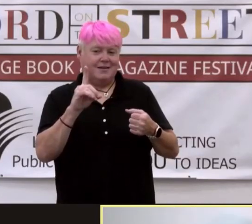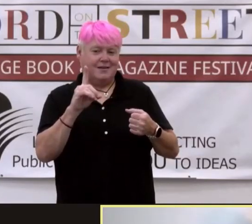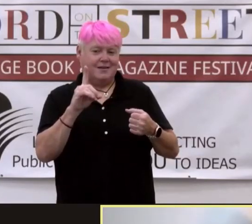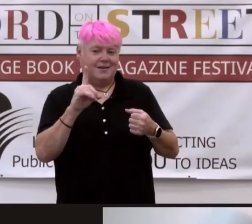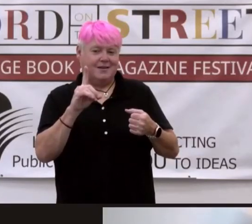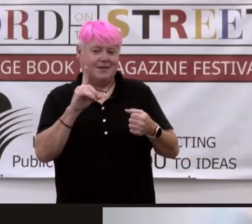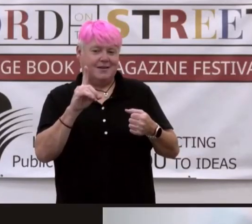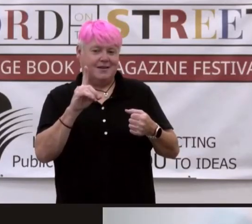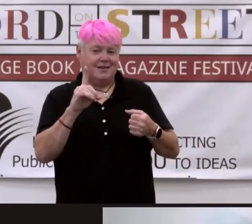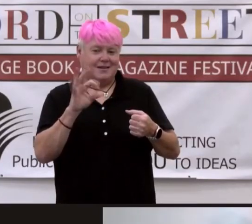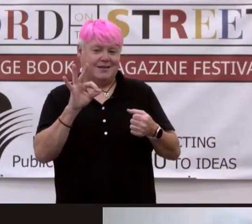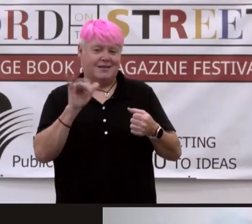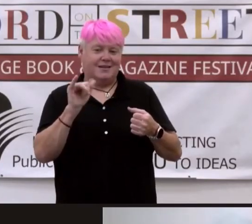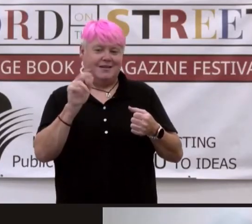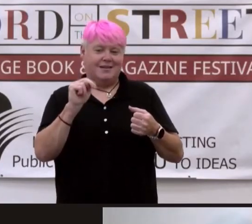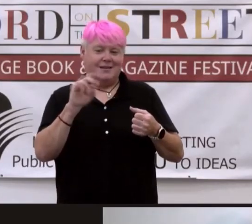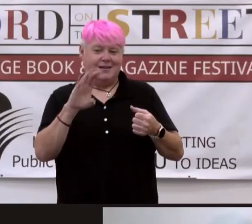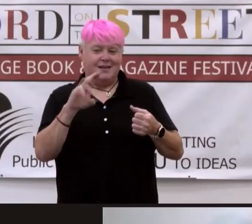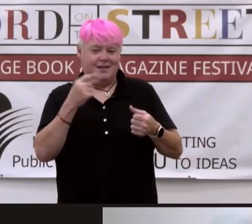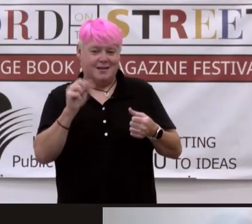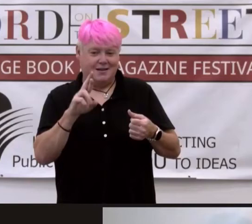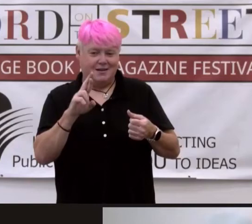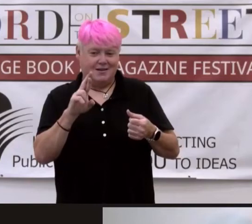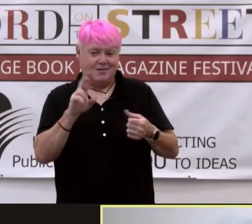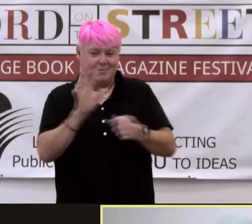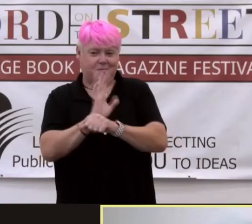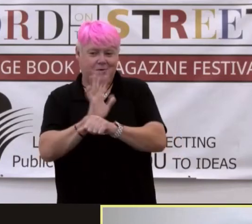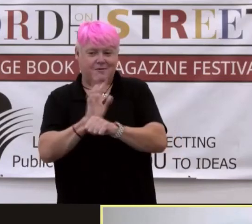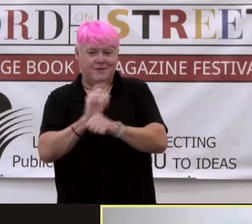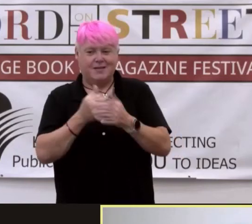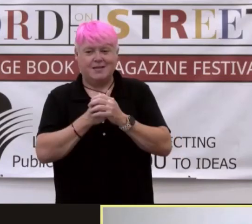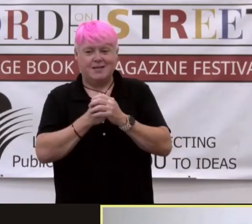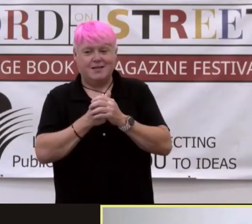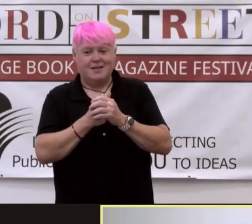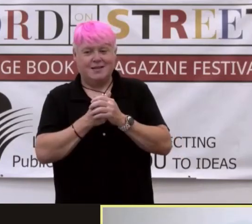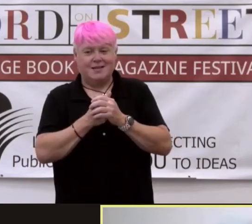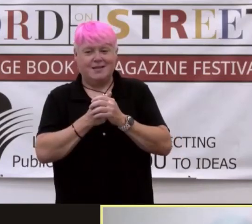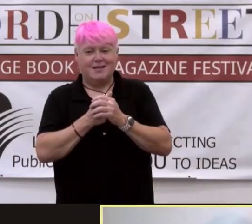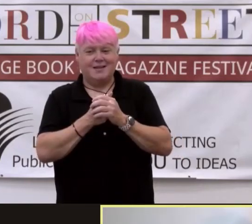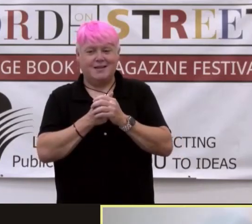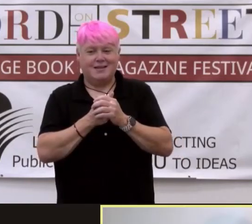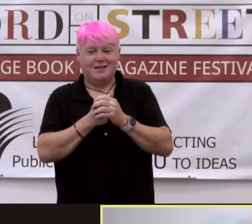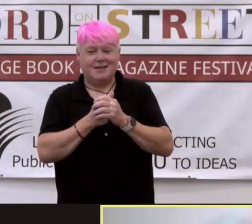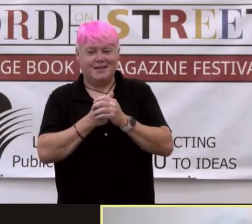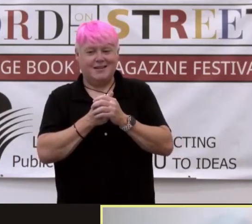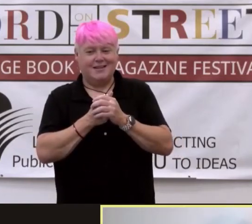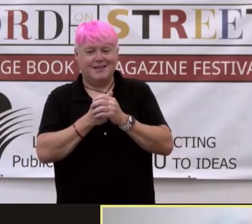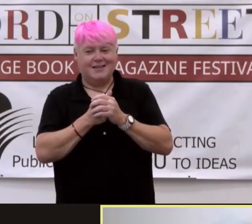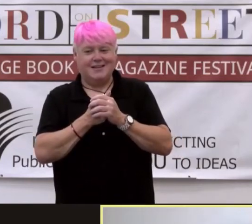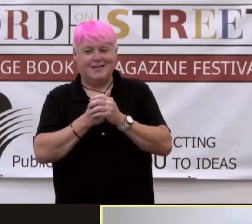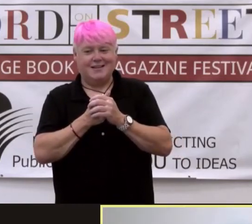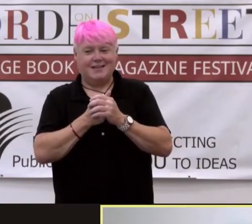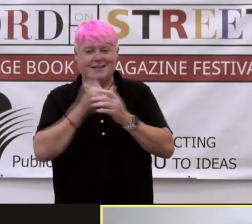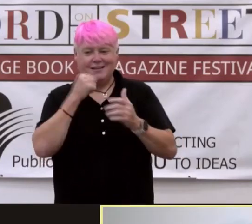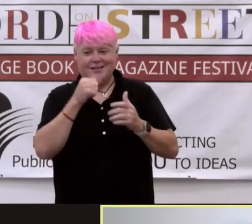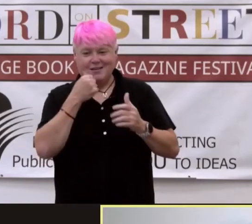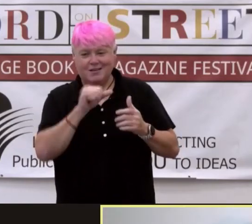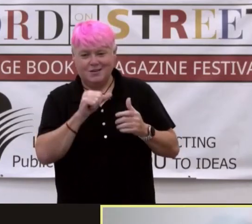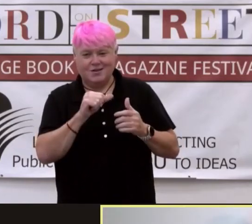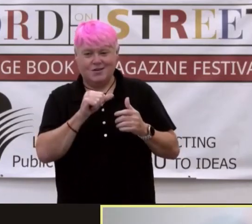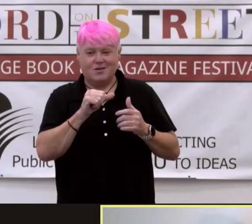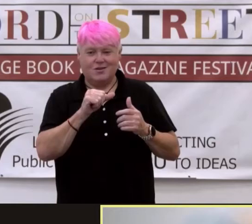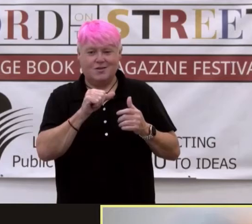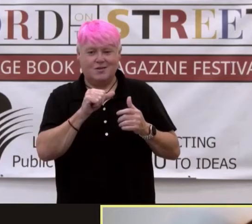I'm so not the right person to ask about movies or film. I know. He did The Girl with the Dragon Tattoo. He